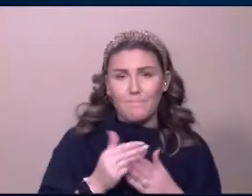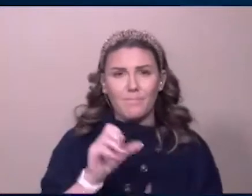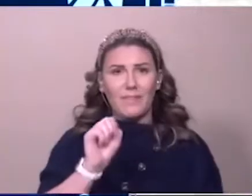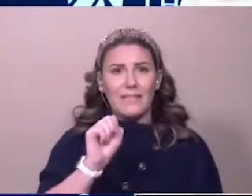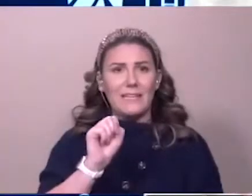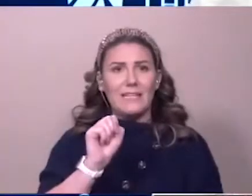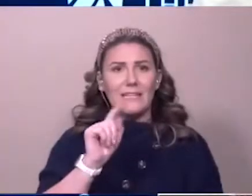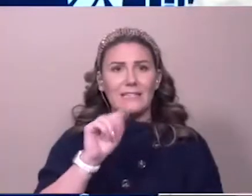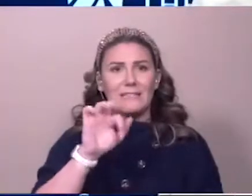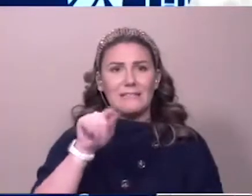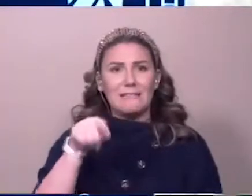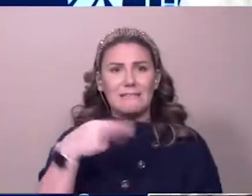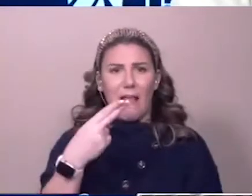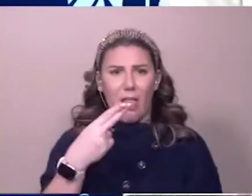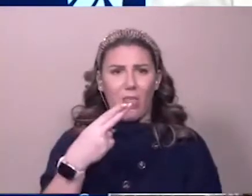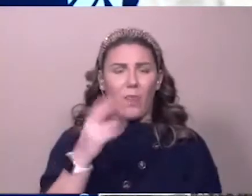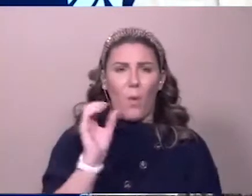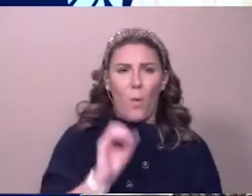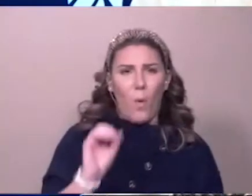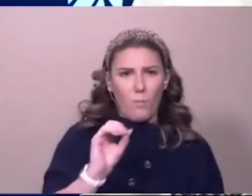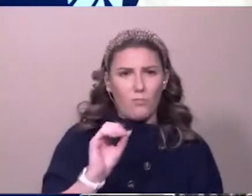variant, because I think one of the